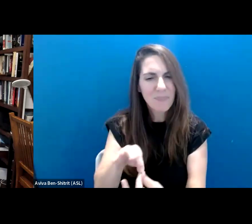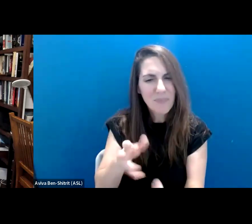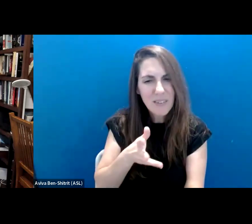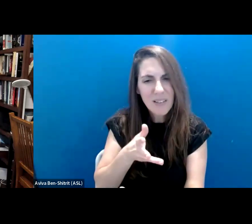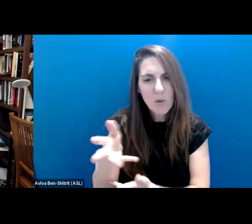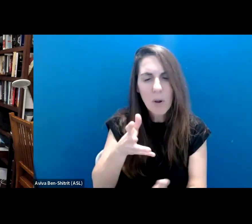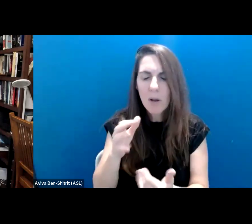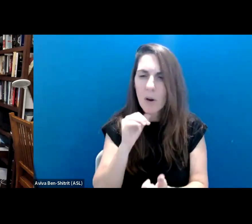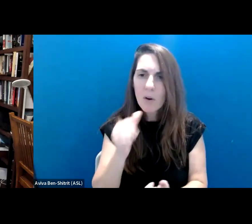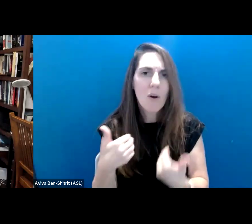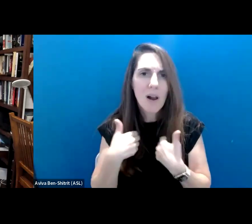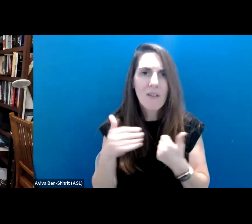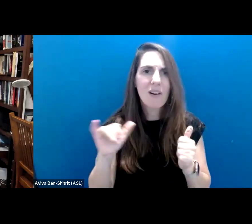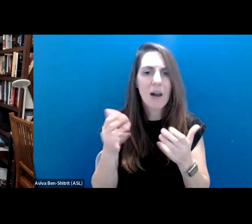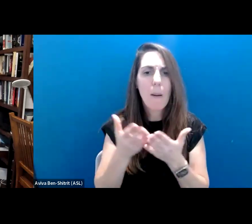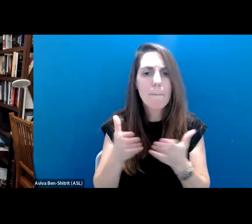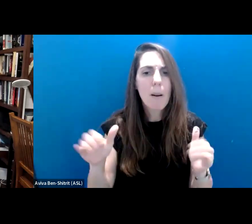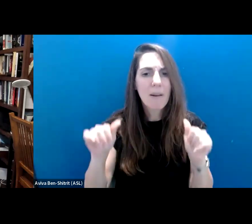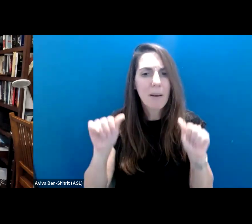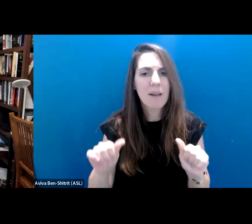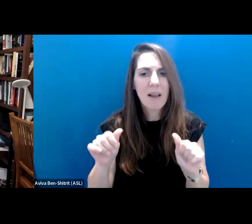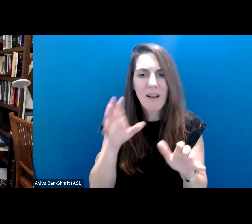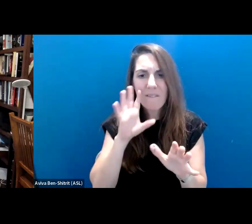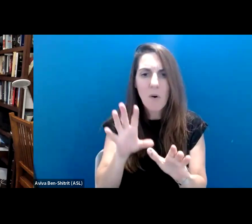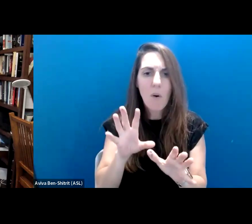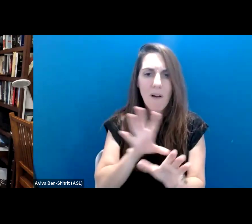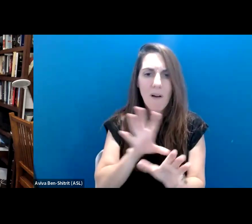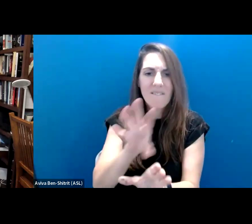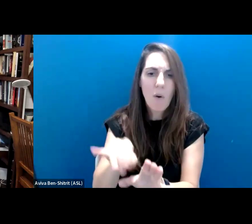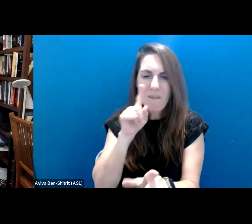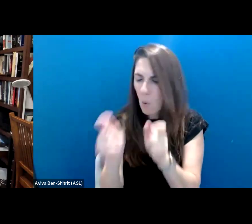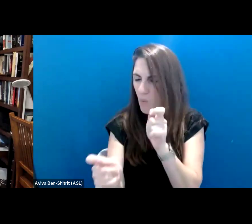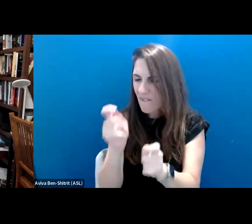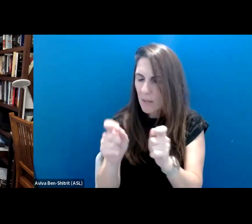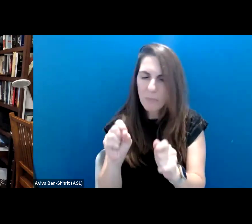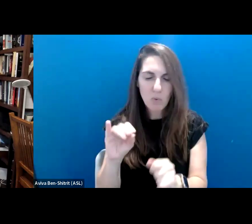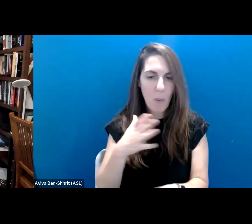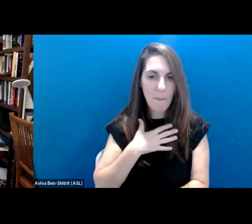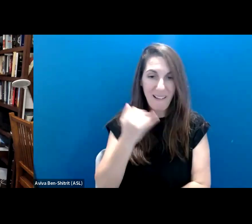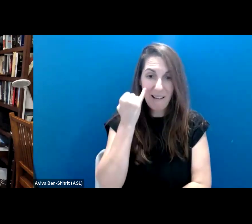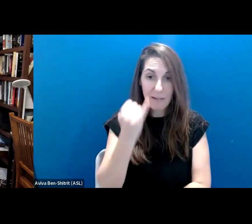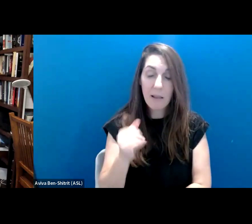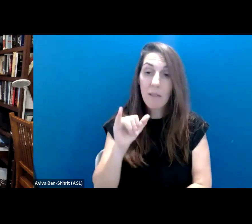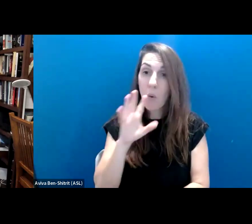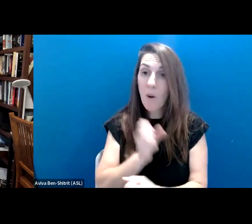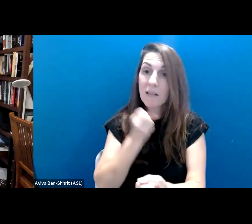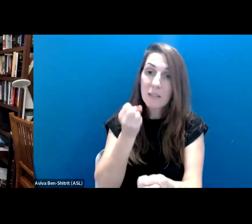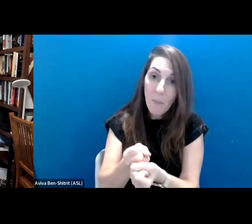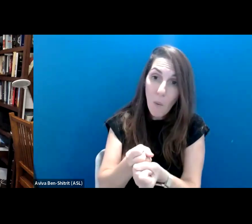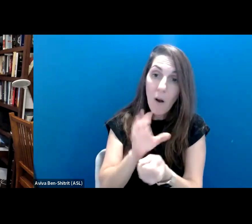this public ability to engage in refinement. So I think the idea is that this would support or allow